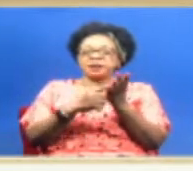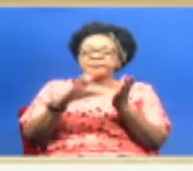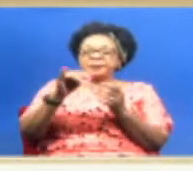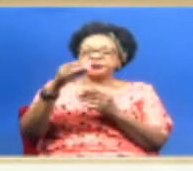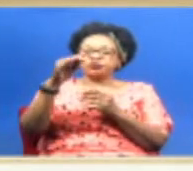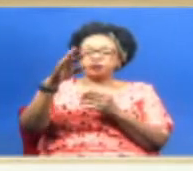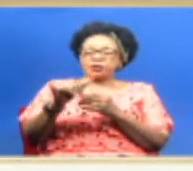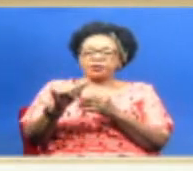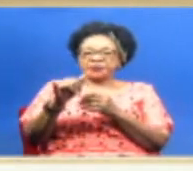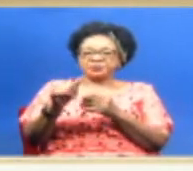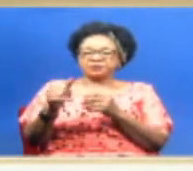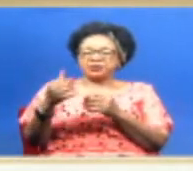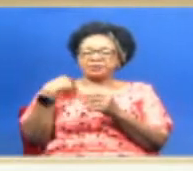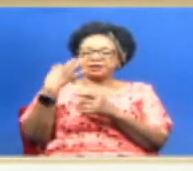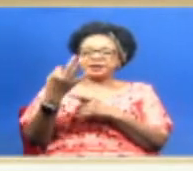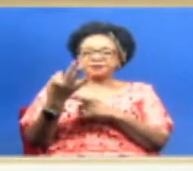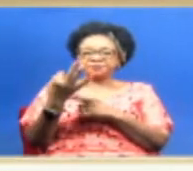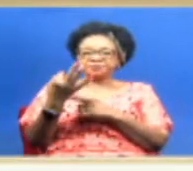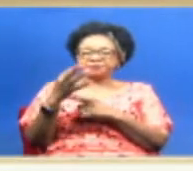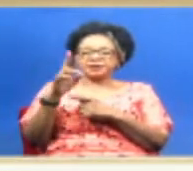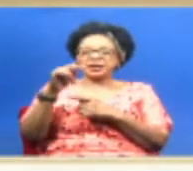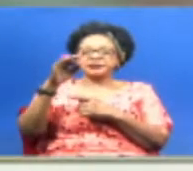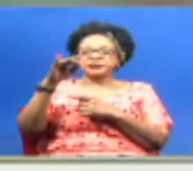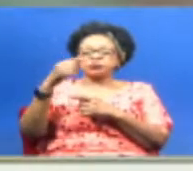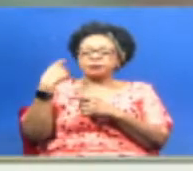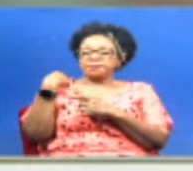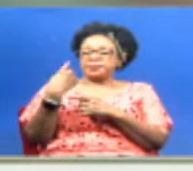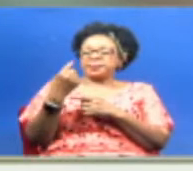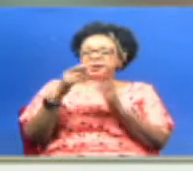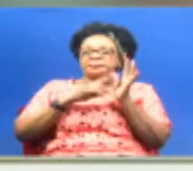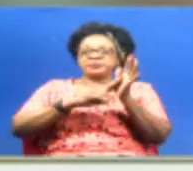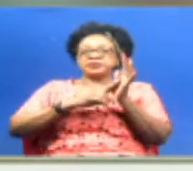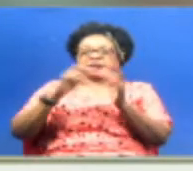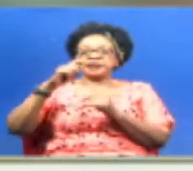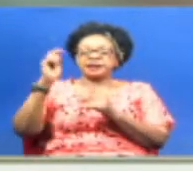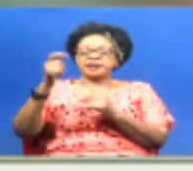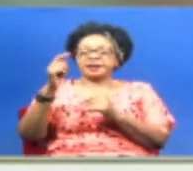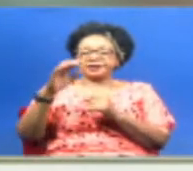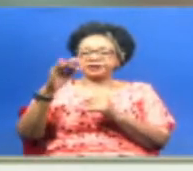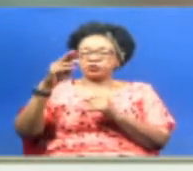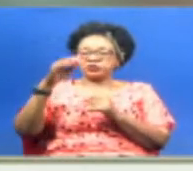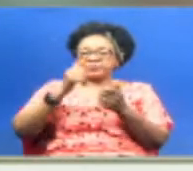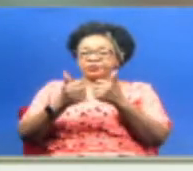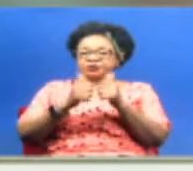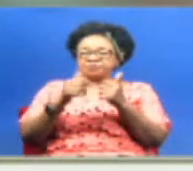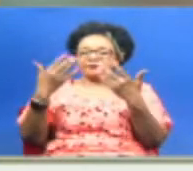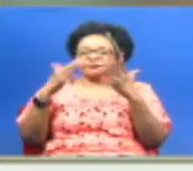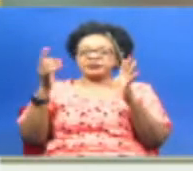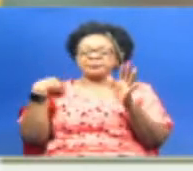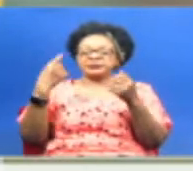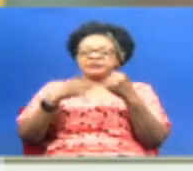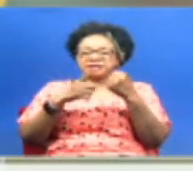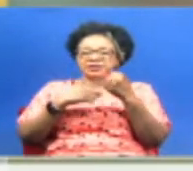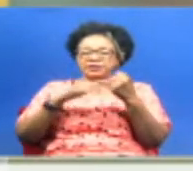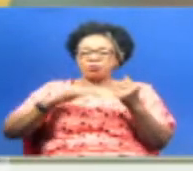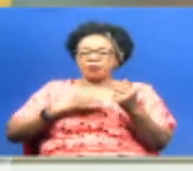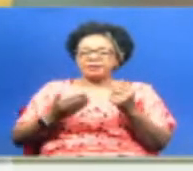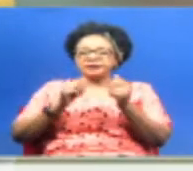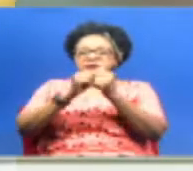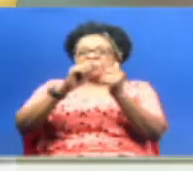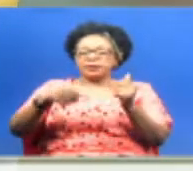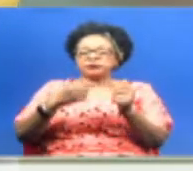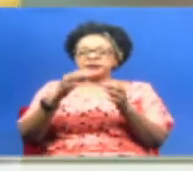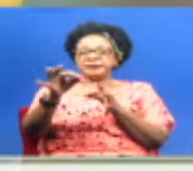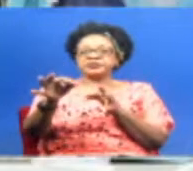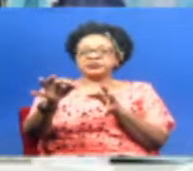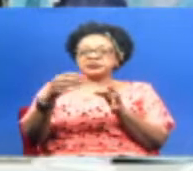Cheptoyek came in third. Ngetich, who recently represented Kenya at the World Championships, where she finished sixth in the women's 10,000 meters,